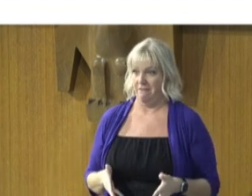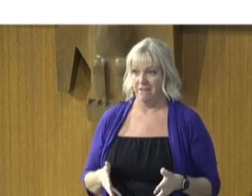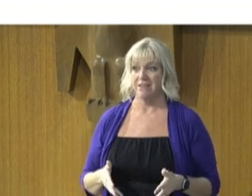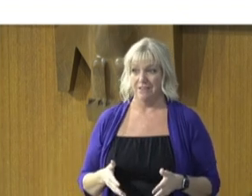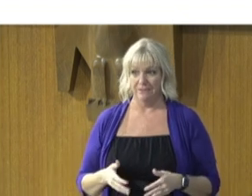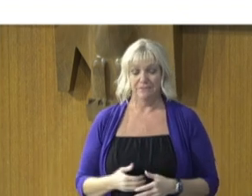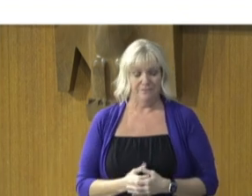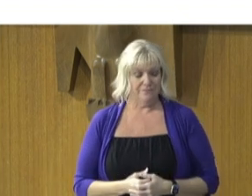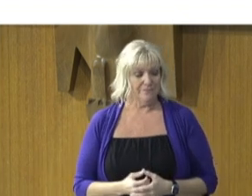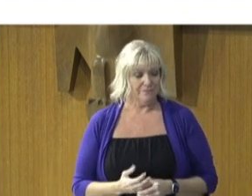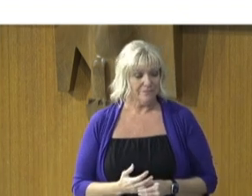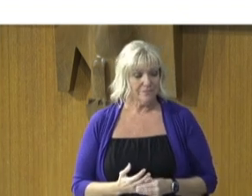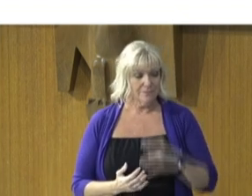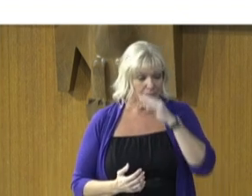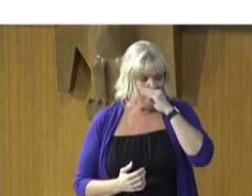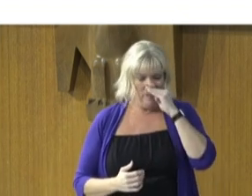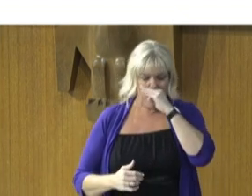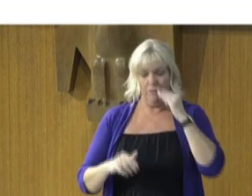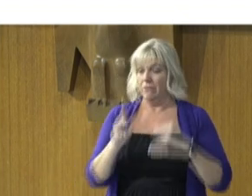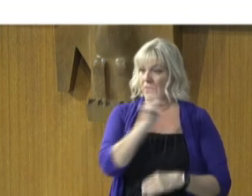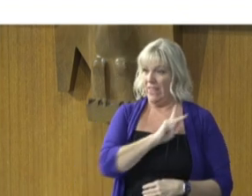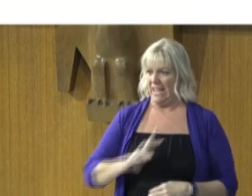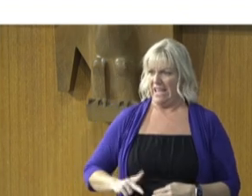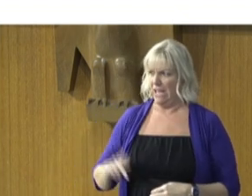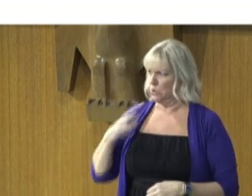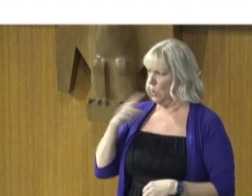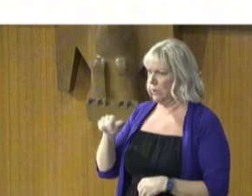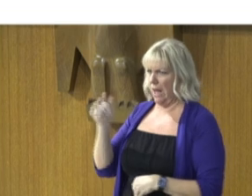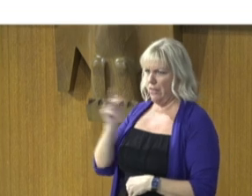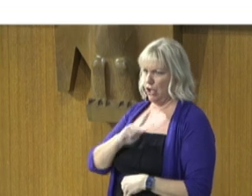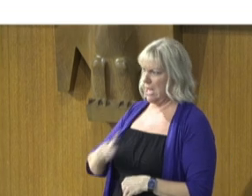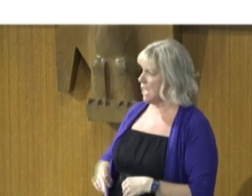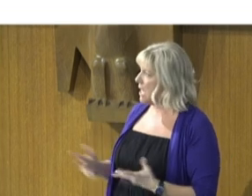peace.'" The king of Israel said to Jehoshaphat, "Did I